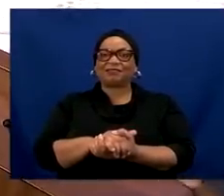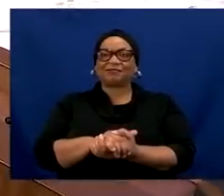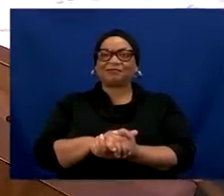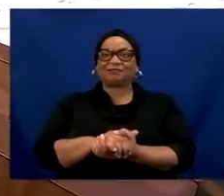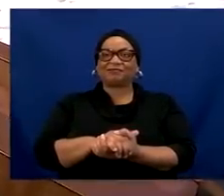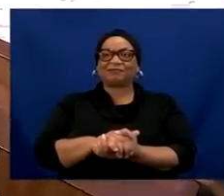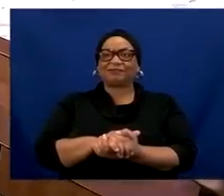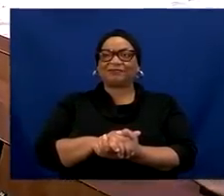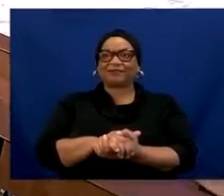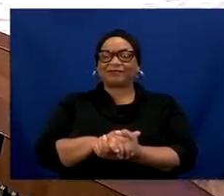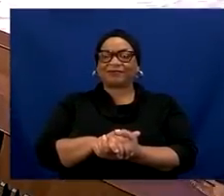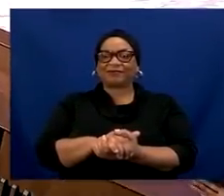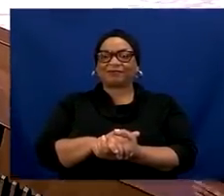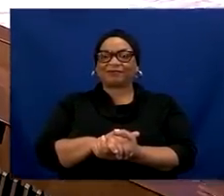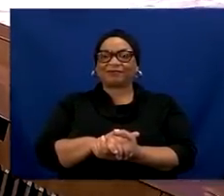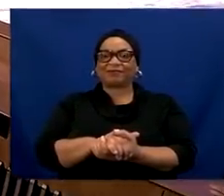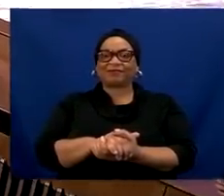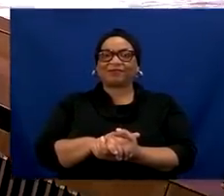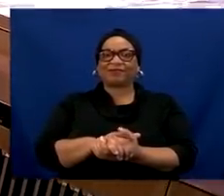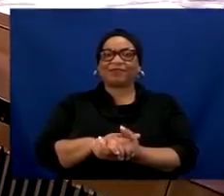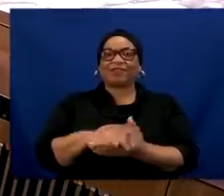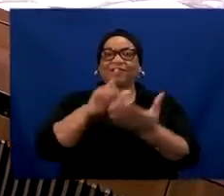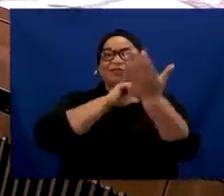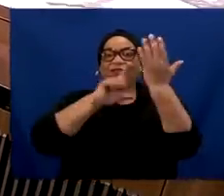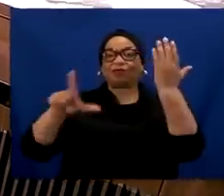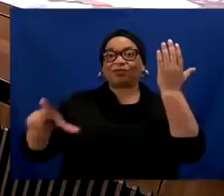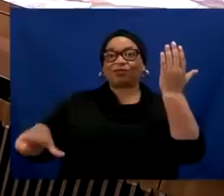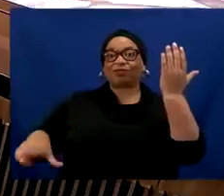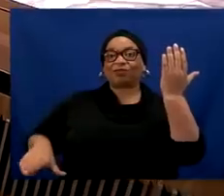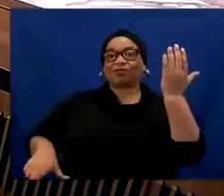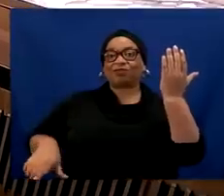Are there others? Are there others? Lord, I believe.